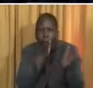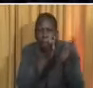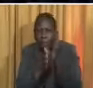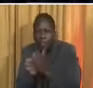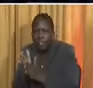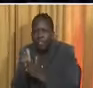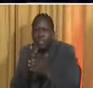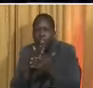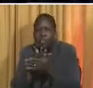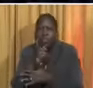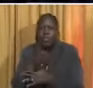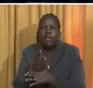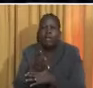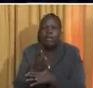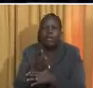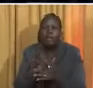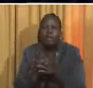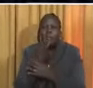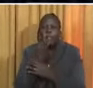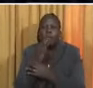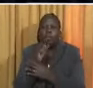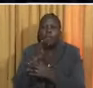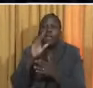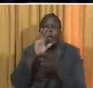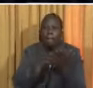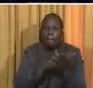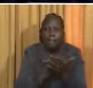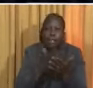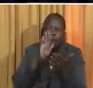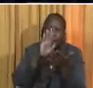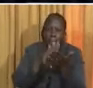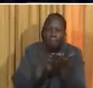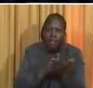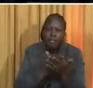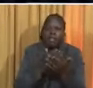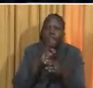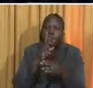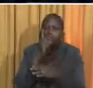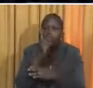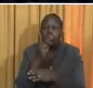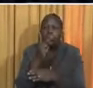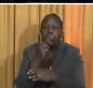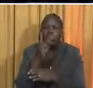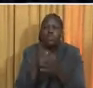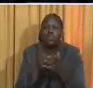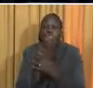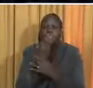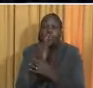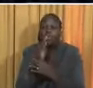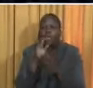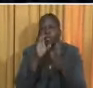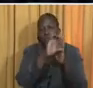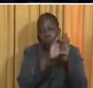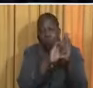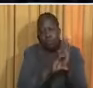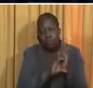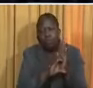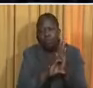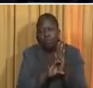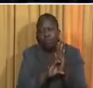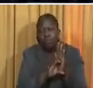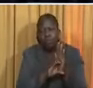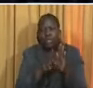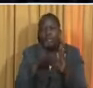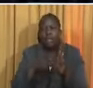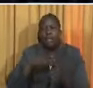the formulation of the draft bill based on the true construction of Article 257. The High Court